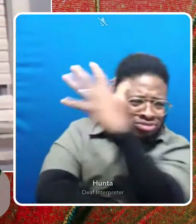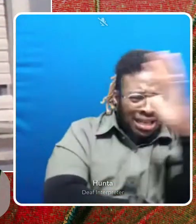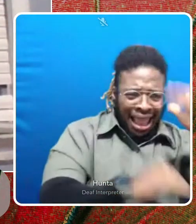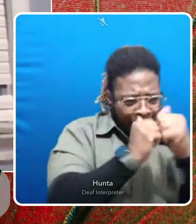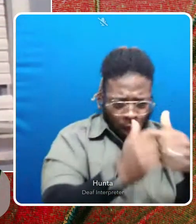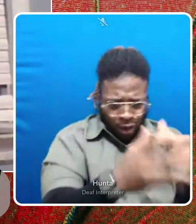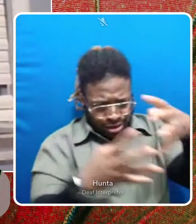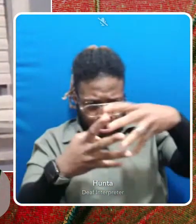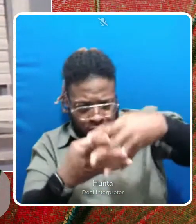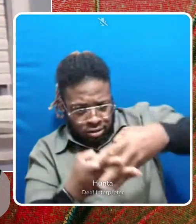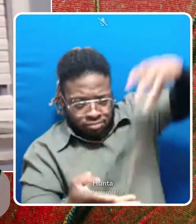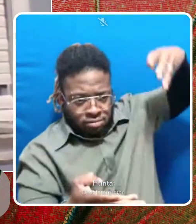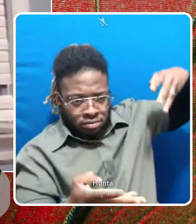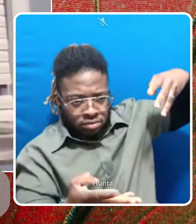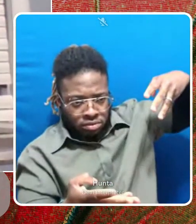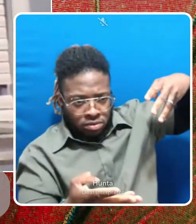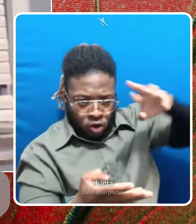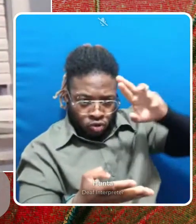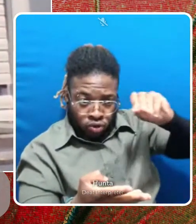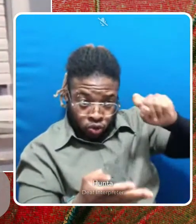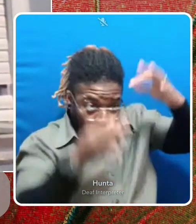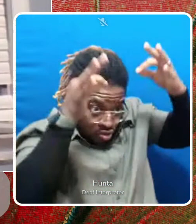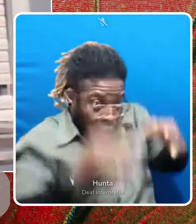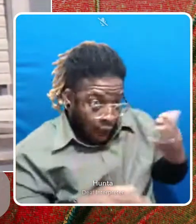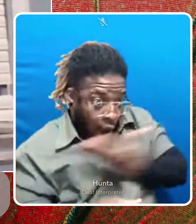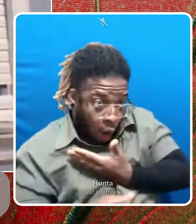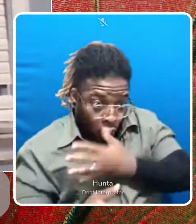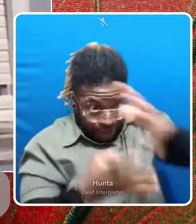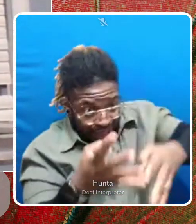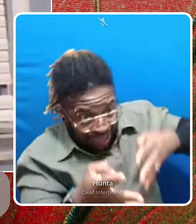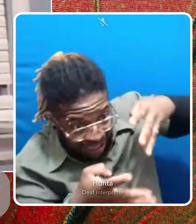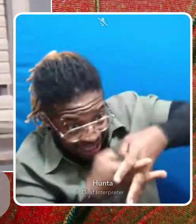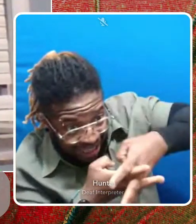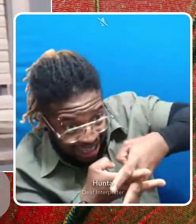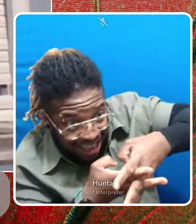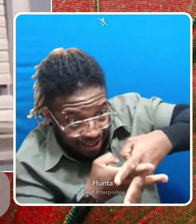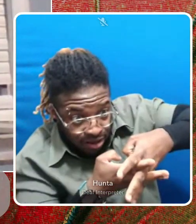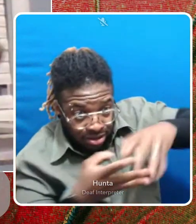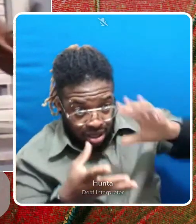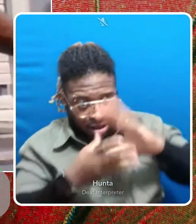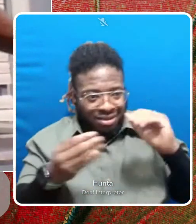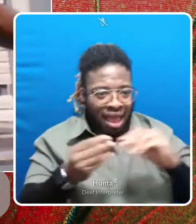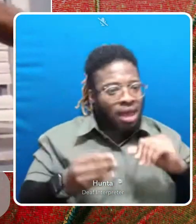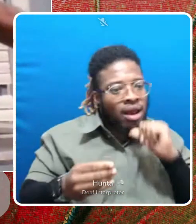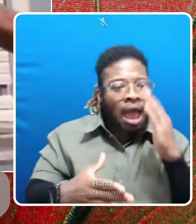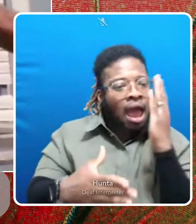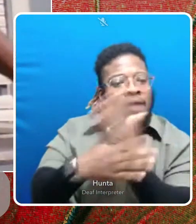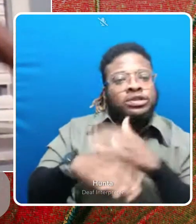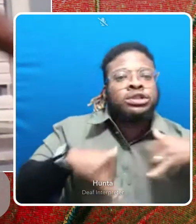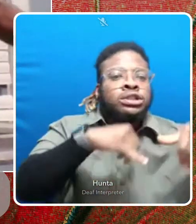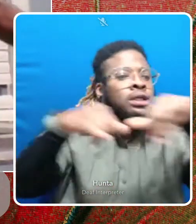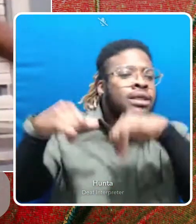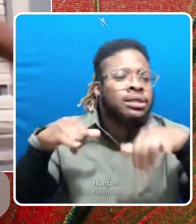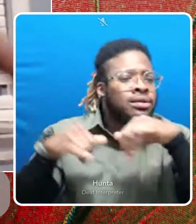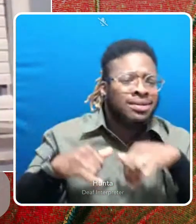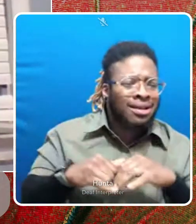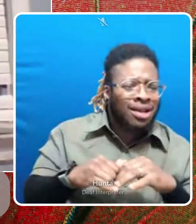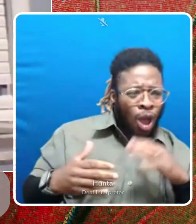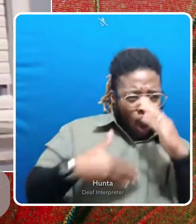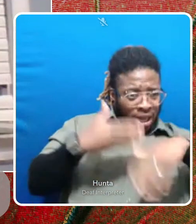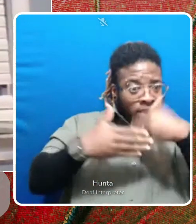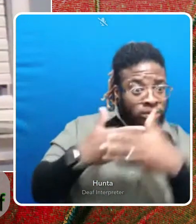decided the native tongue was not average. Oral traditions told origin stories of heroes of the past. So the next generations will understand the